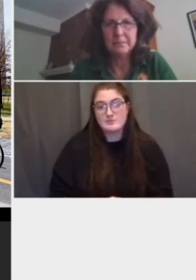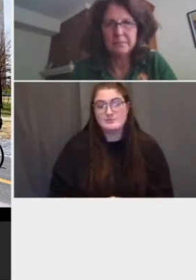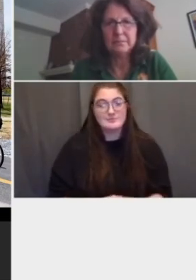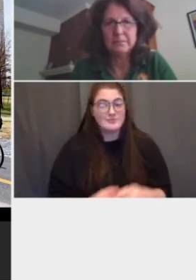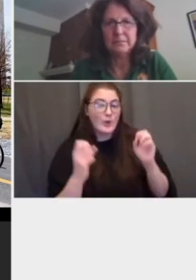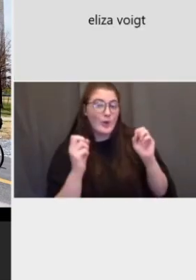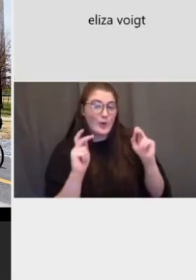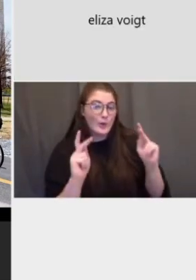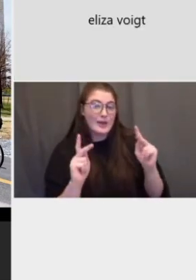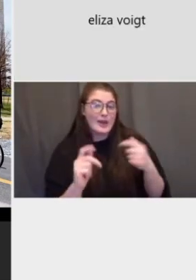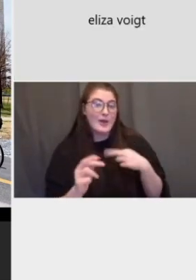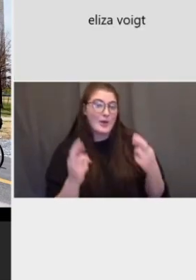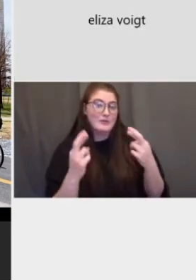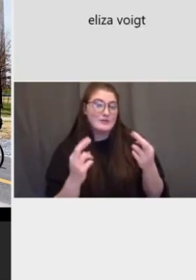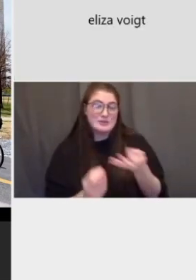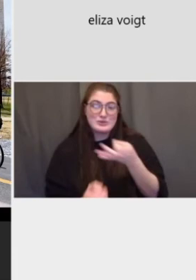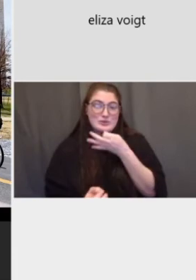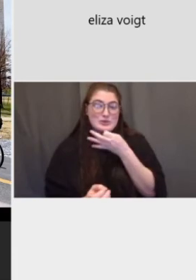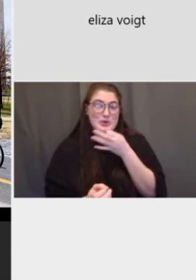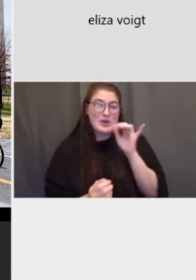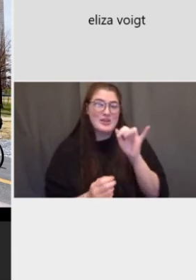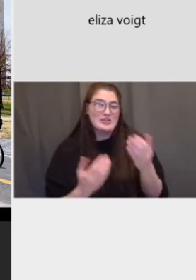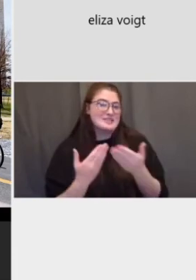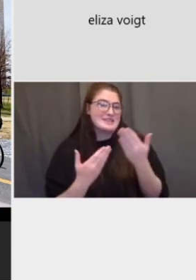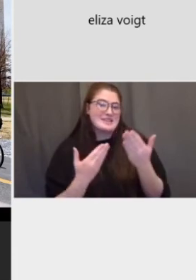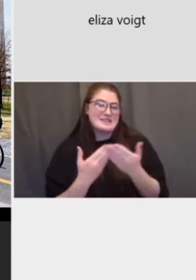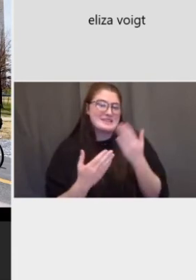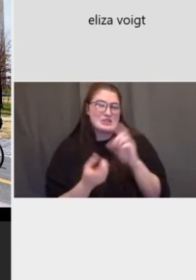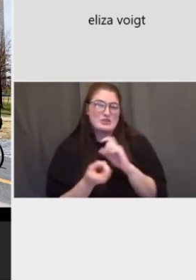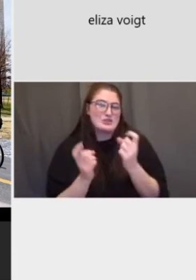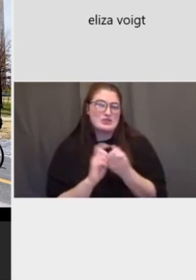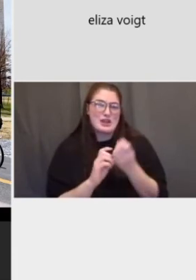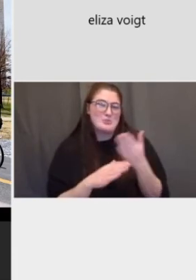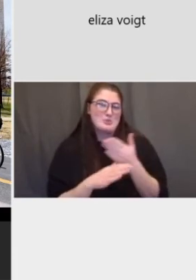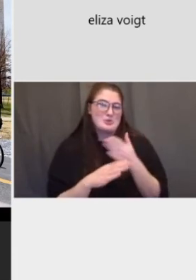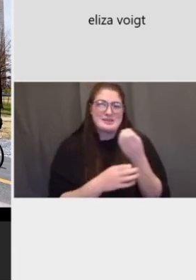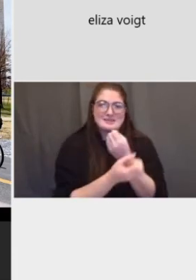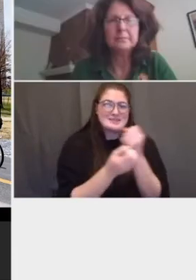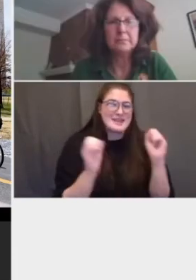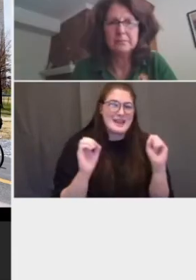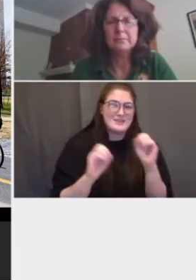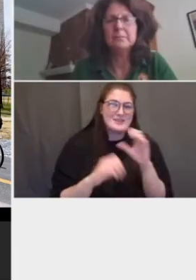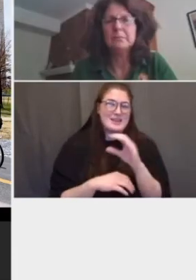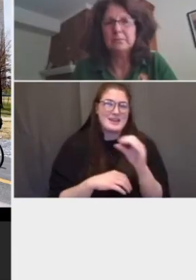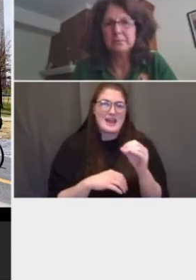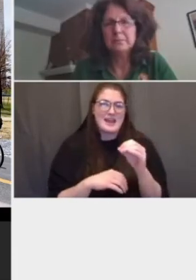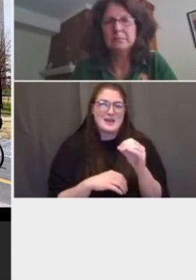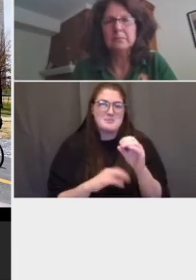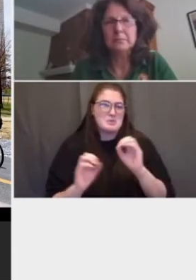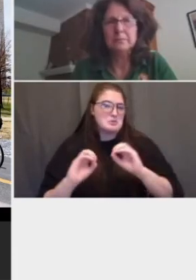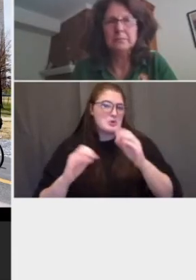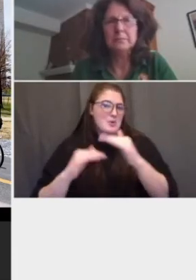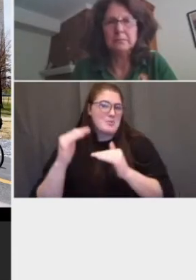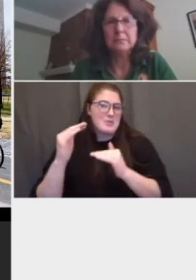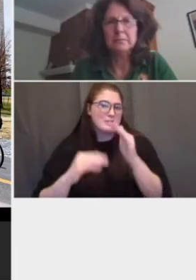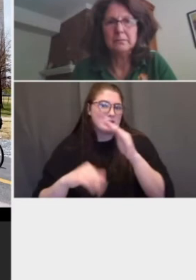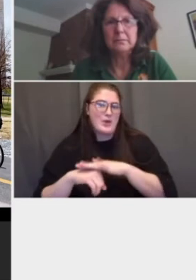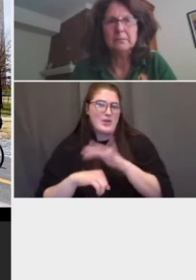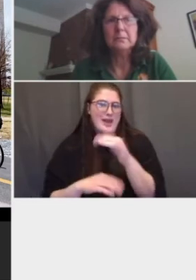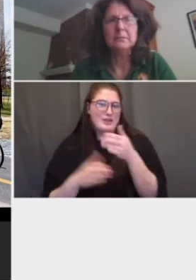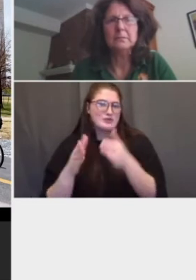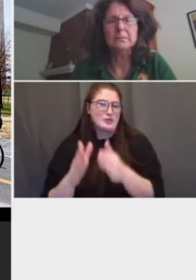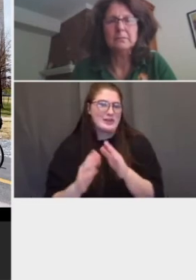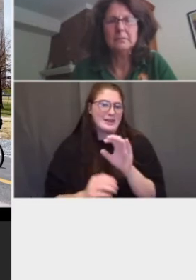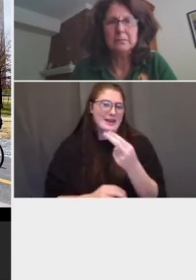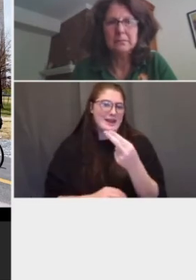Okay, I hopefully soon. I mean, there's like an easy trade-off between safety and there's not even any buildings on Haynes Point. So it's